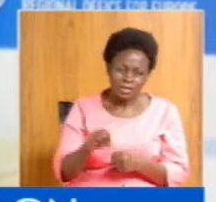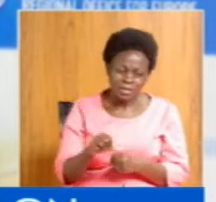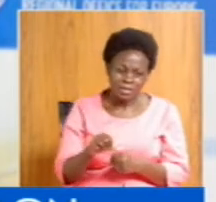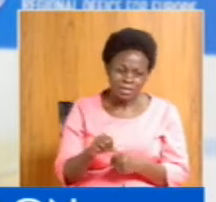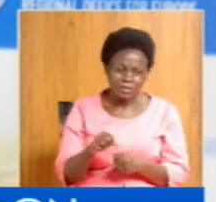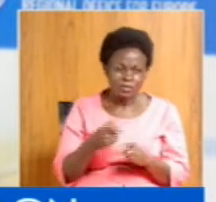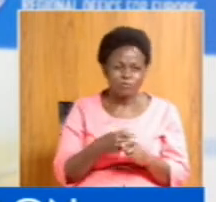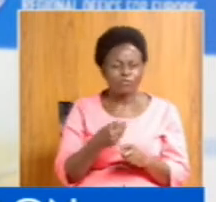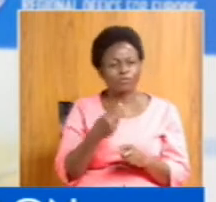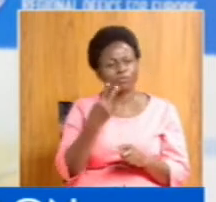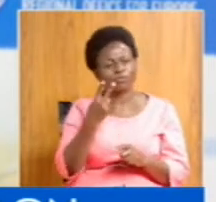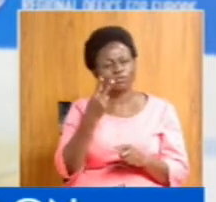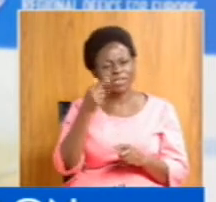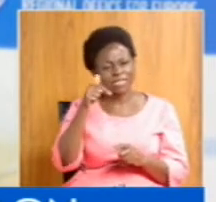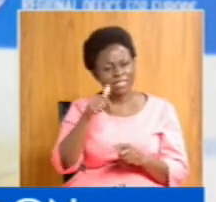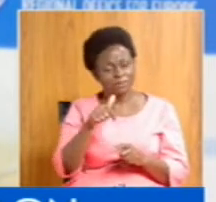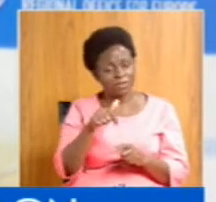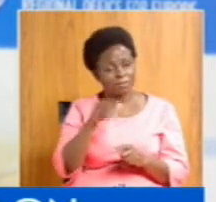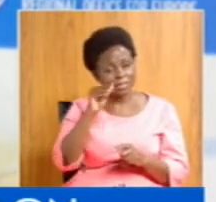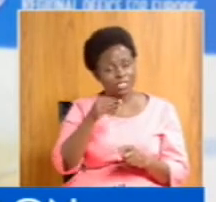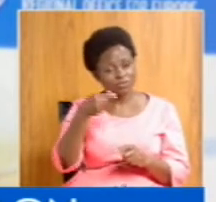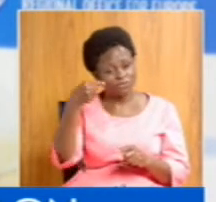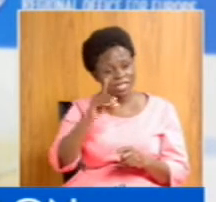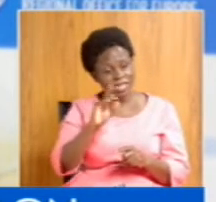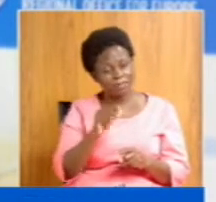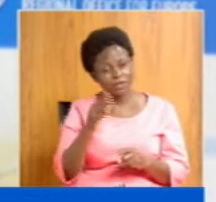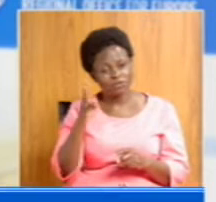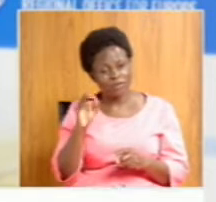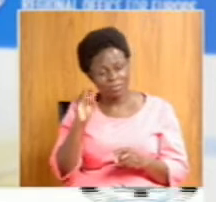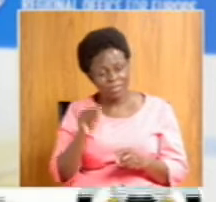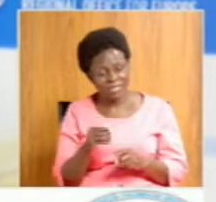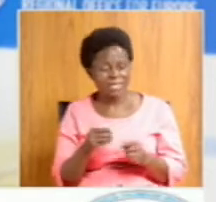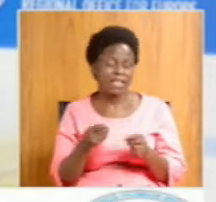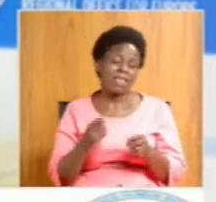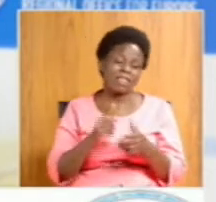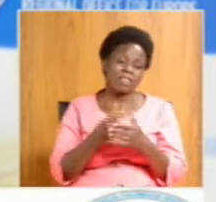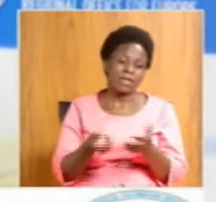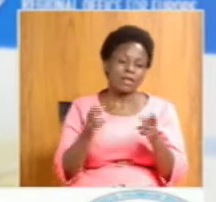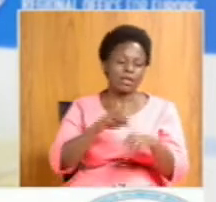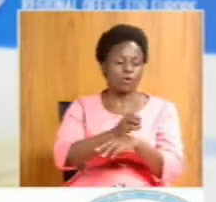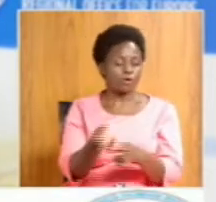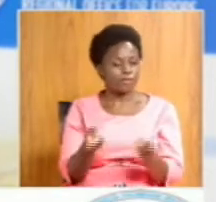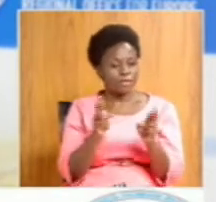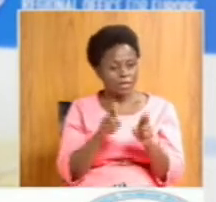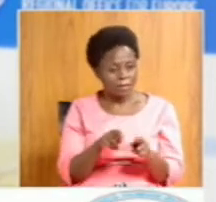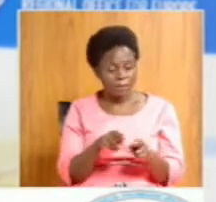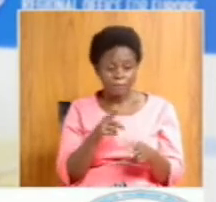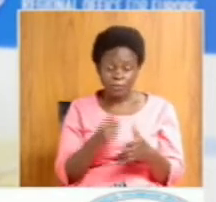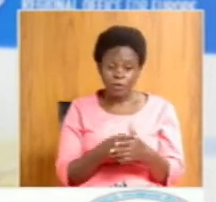from 27% of GDP to 40% then COVID happened and now when COVID